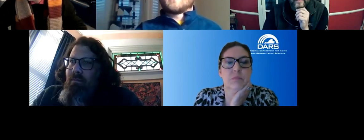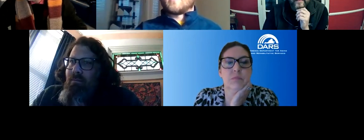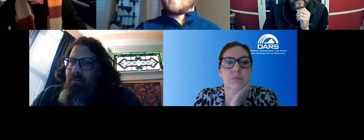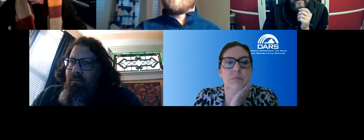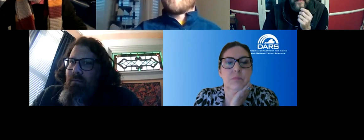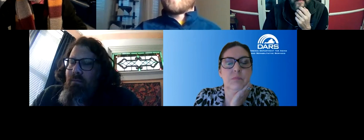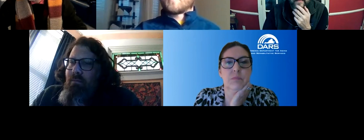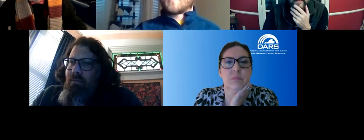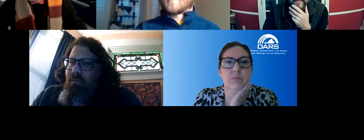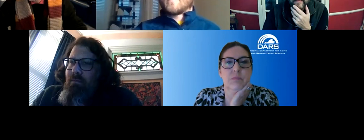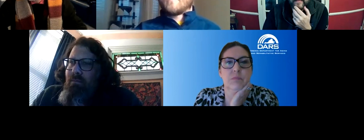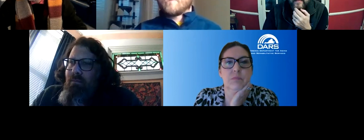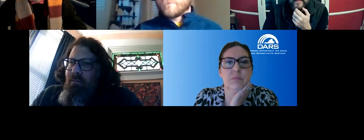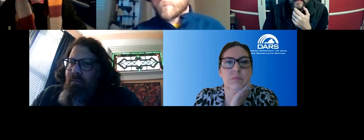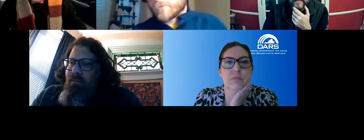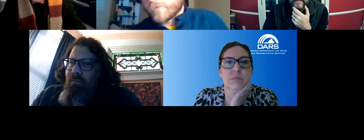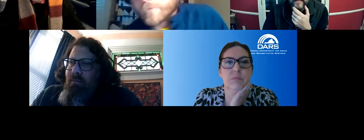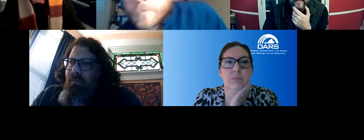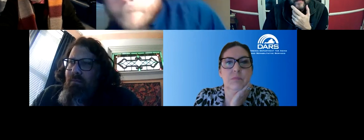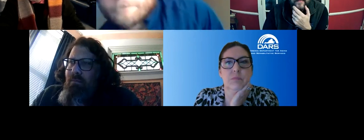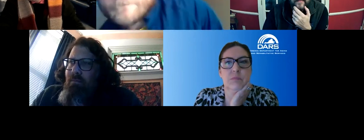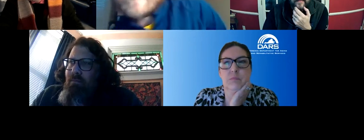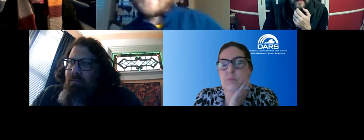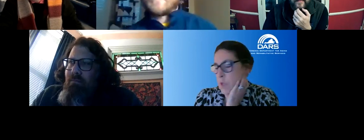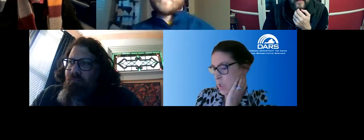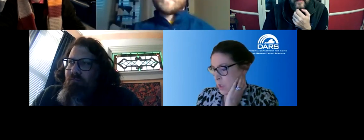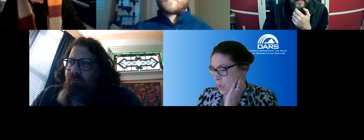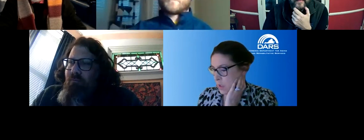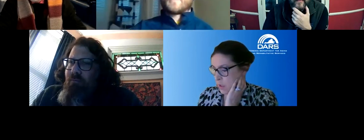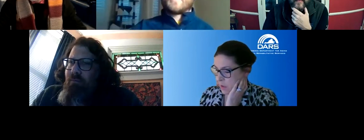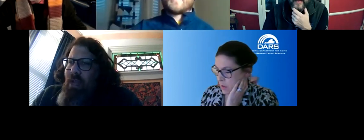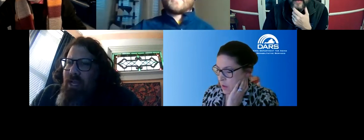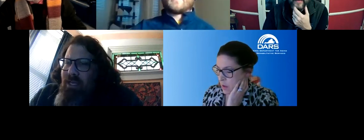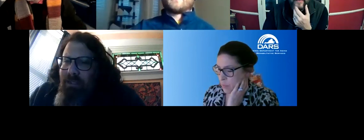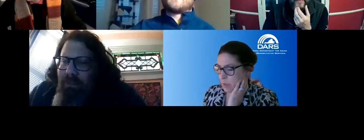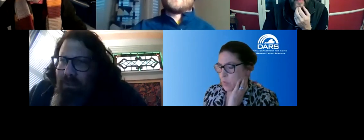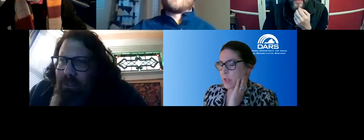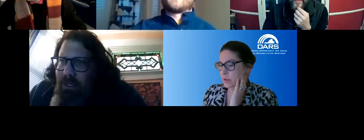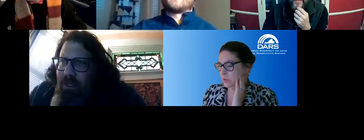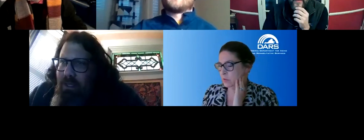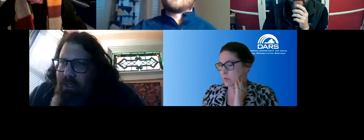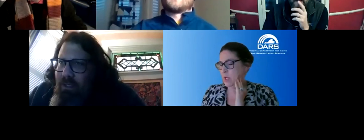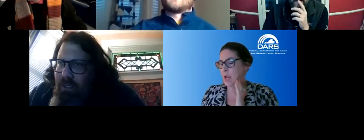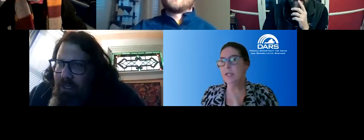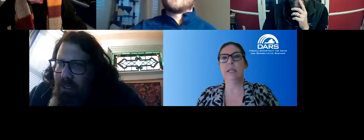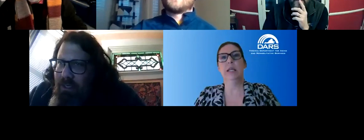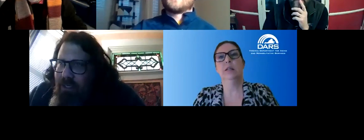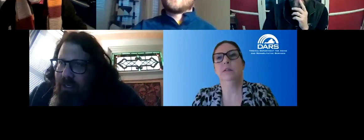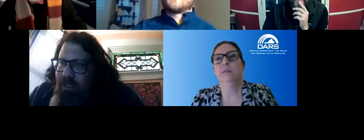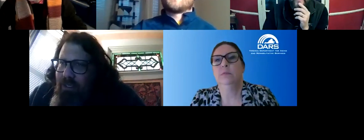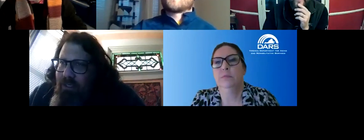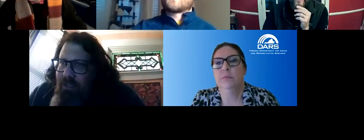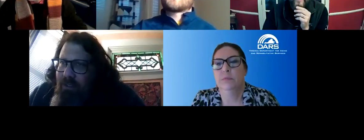This is, right. Let's see, is what was the final number of participants? Did anyone get that? We had